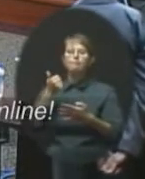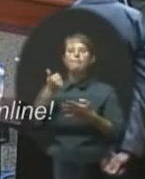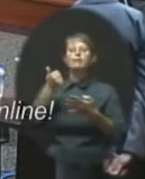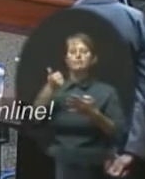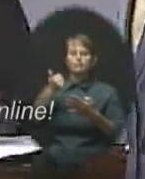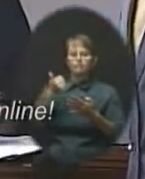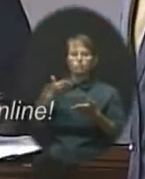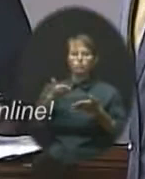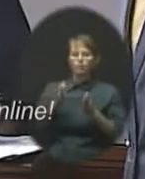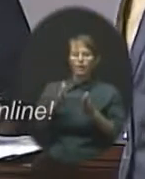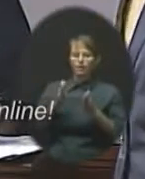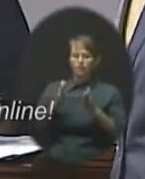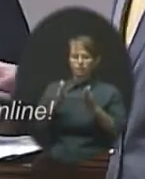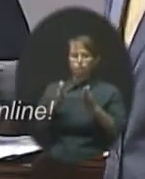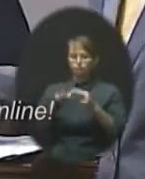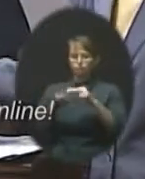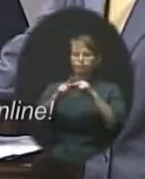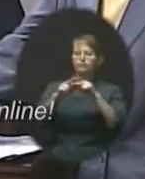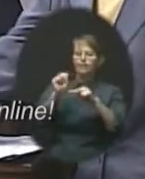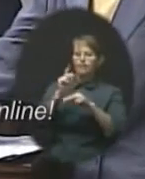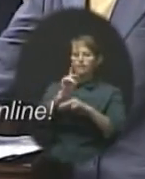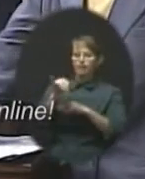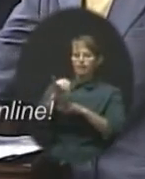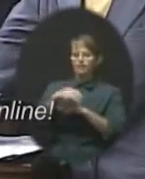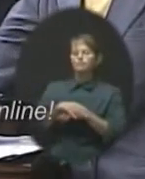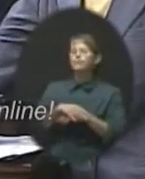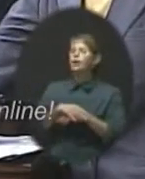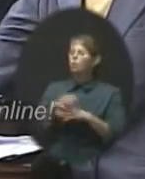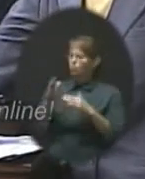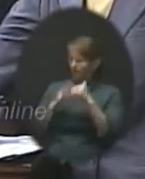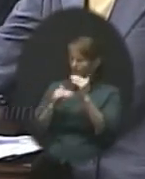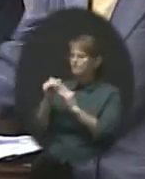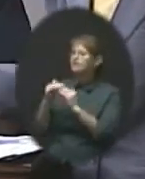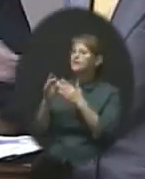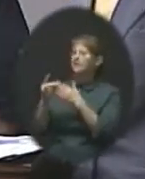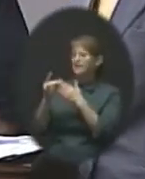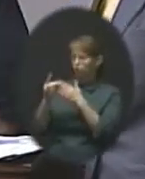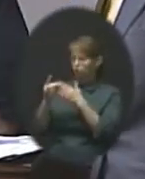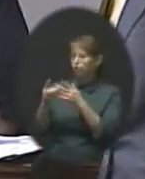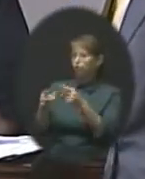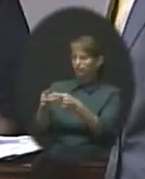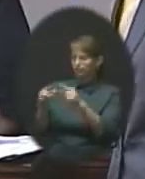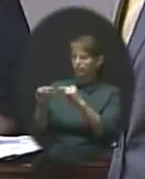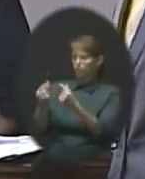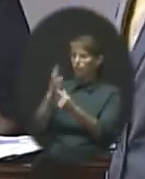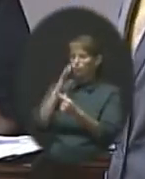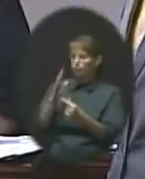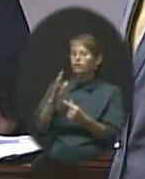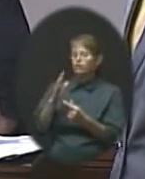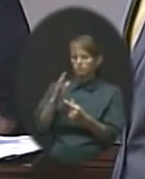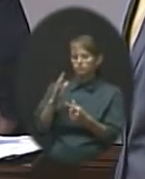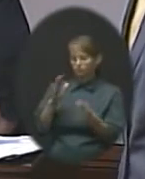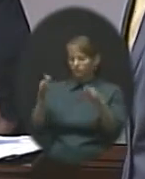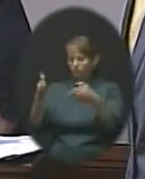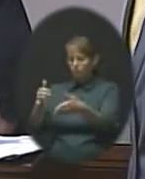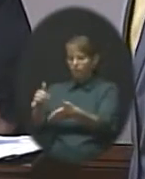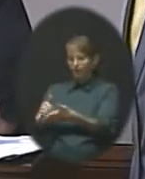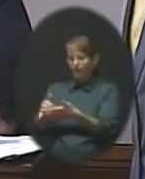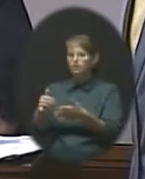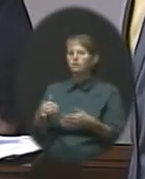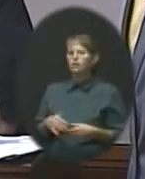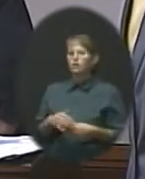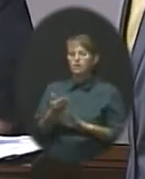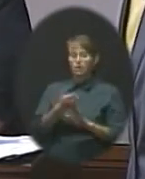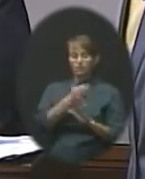leadership teams, that's been a big focus, is to know that those points count and we need to look at all kids. Whereas before, in the old system, we